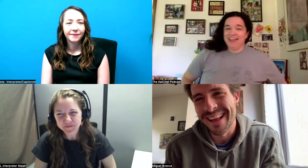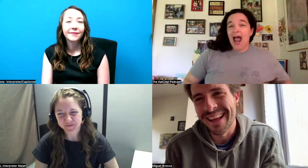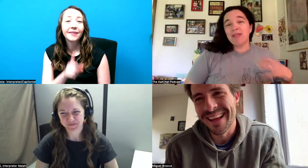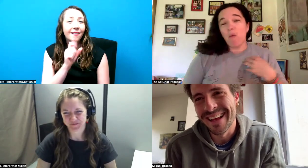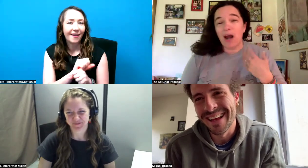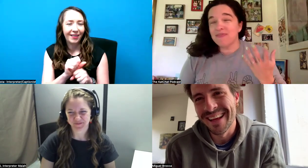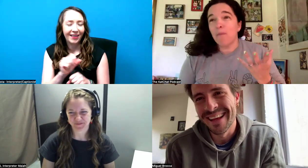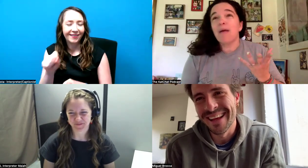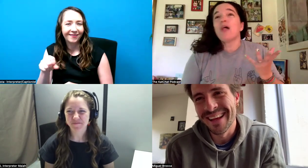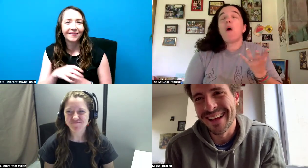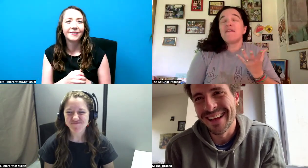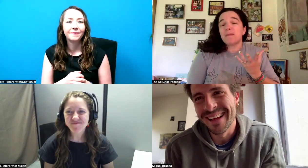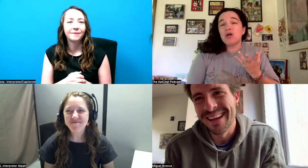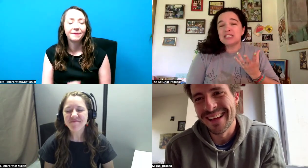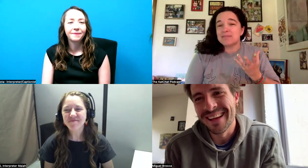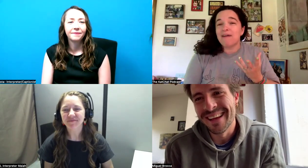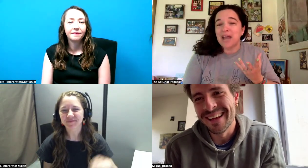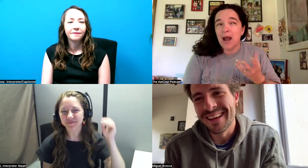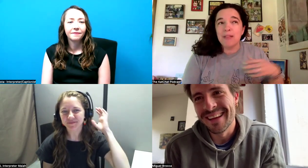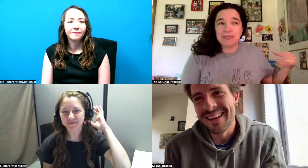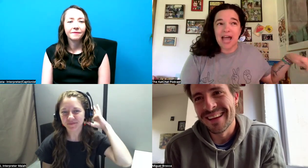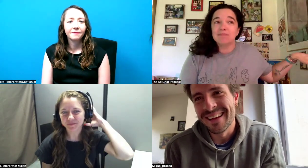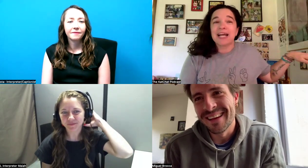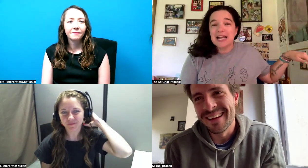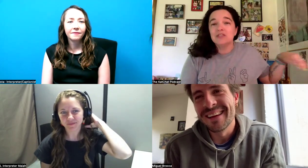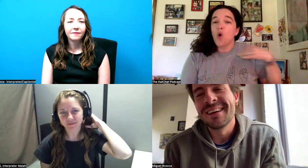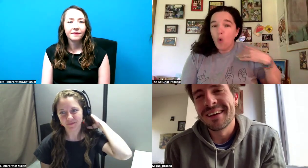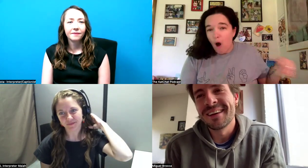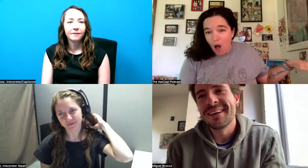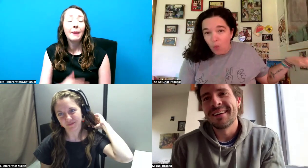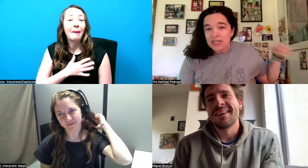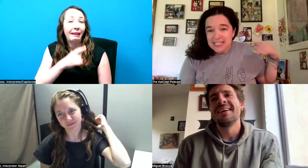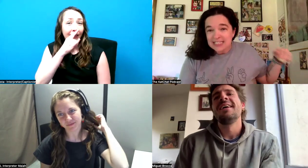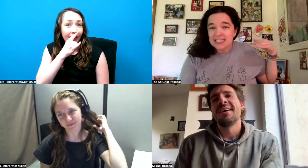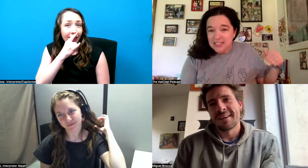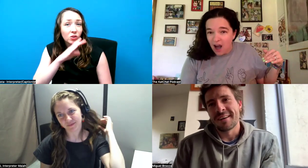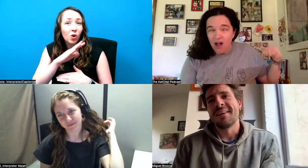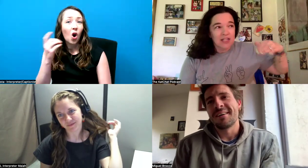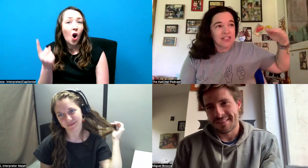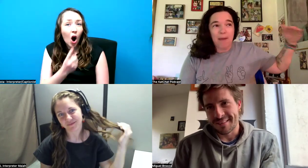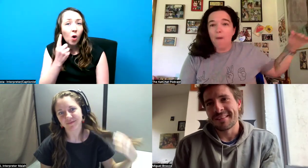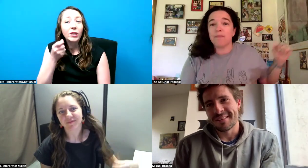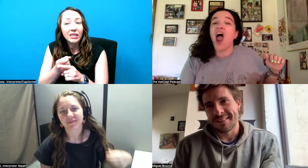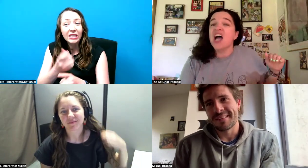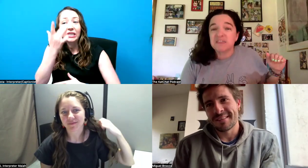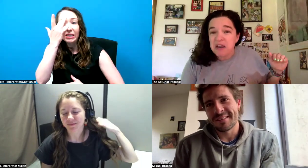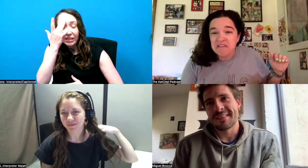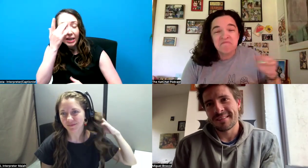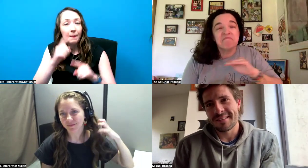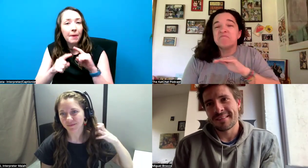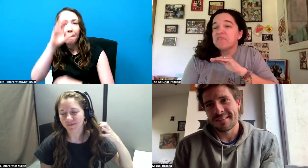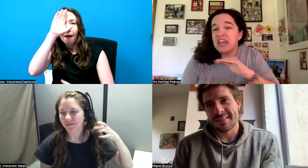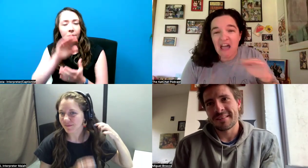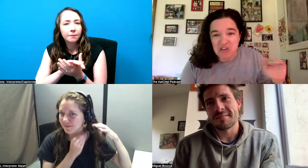definitely. I'm like one of the persons in my family besides my kids who always get sick somehow, but my